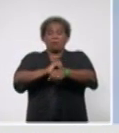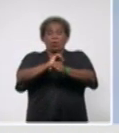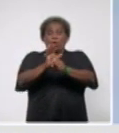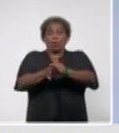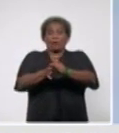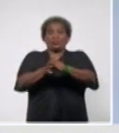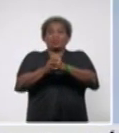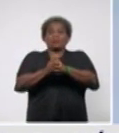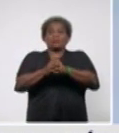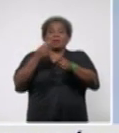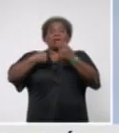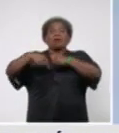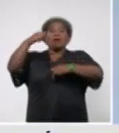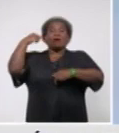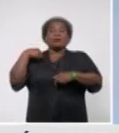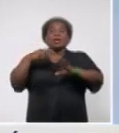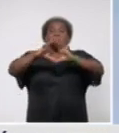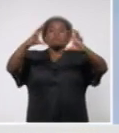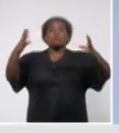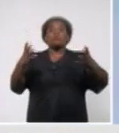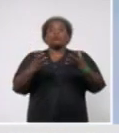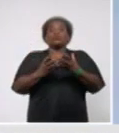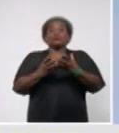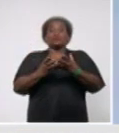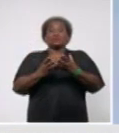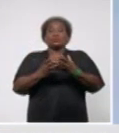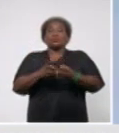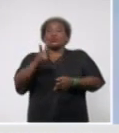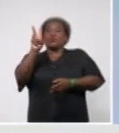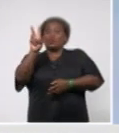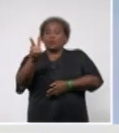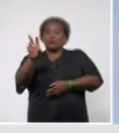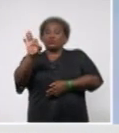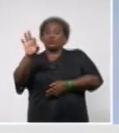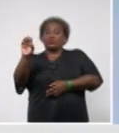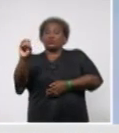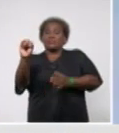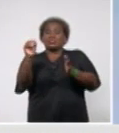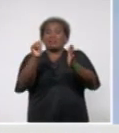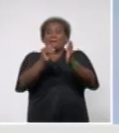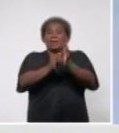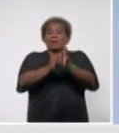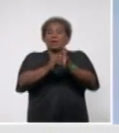same 185 countries. Yesterday,